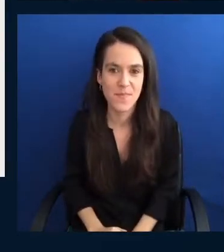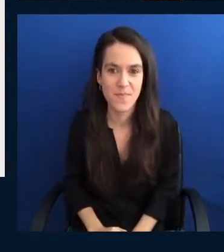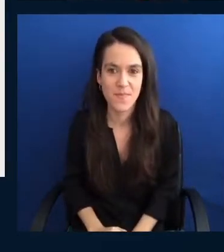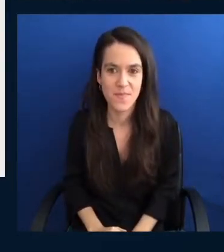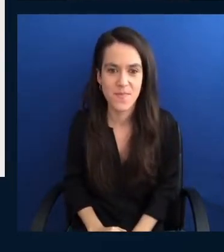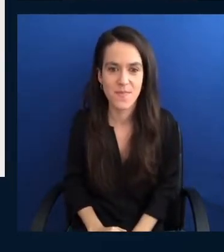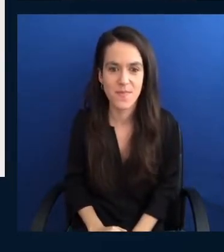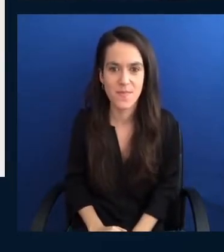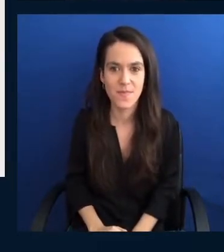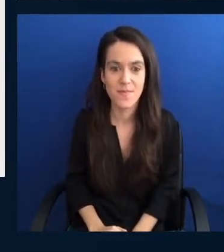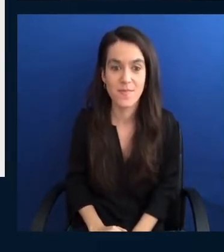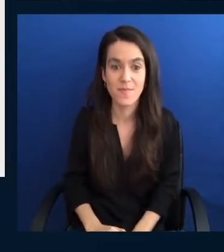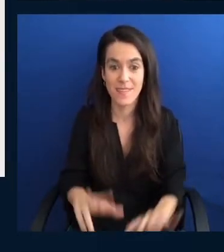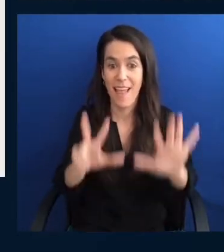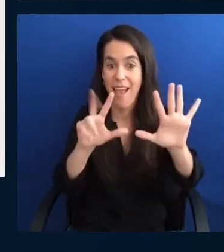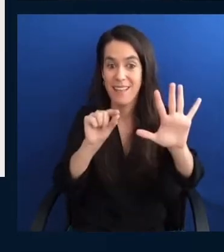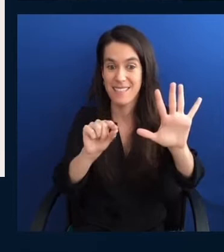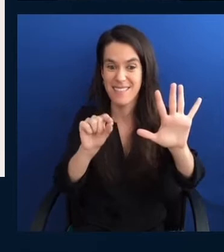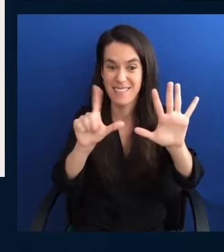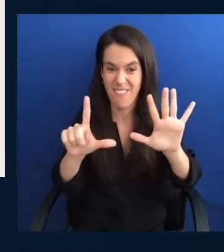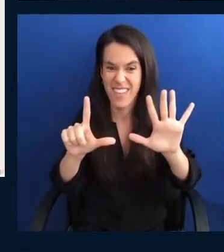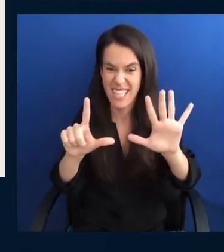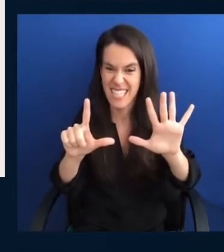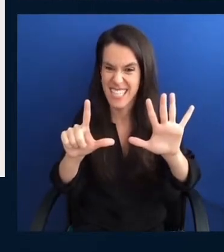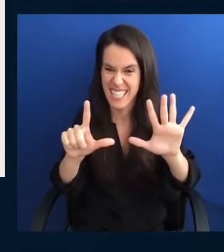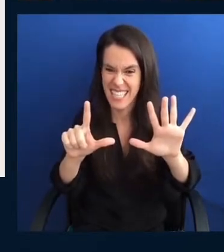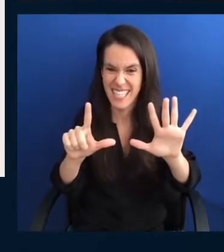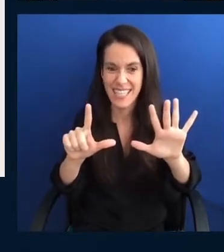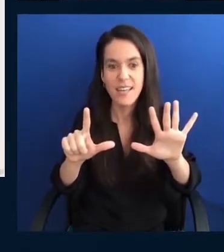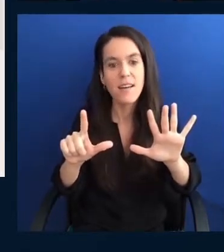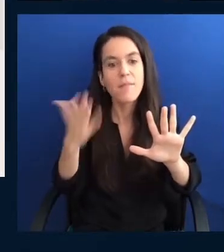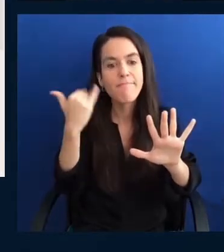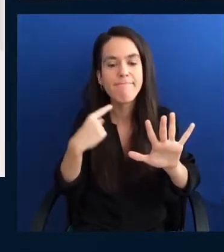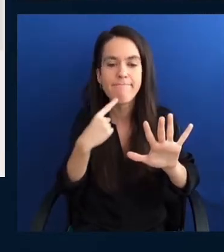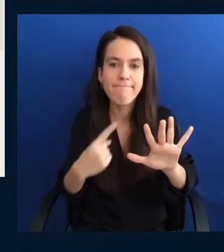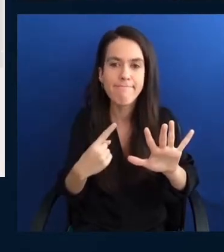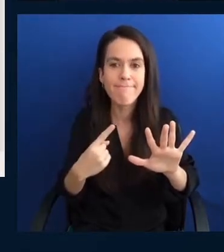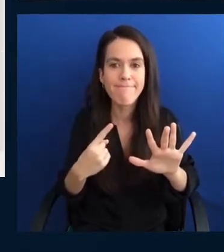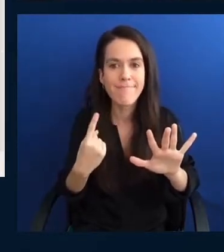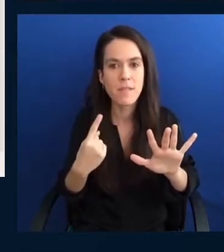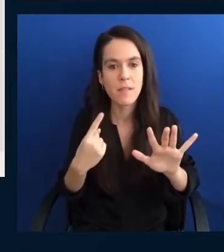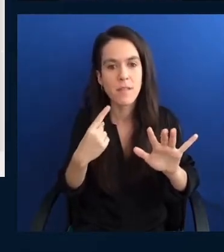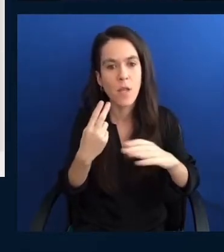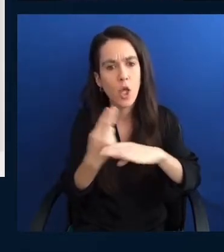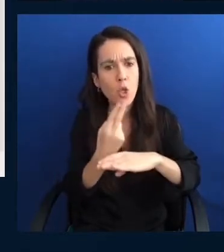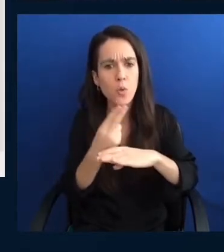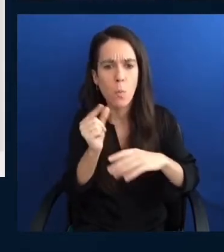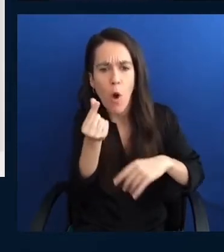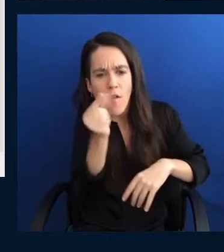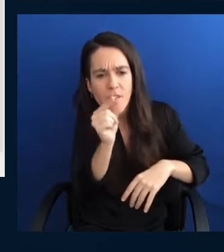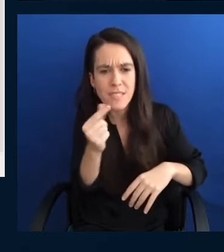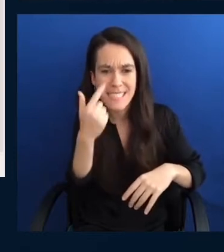have 8.7, as we just talked about, where the main new user-facing feature is the block